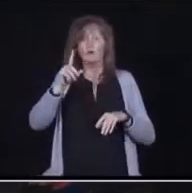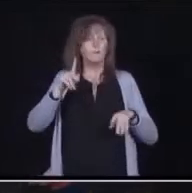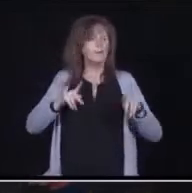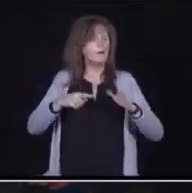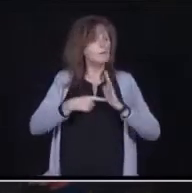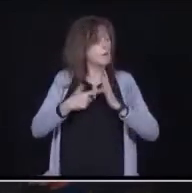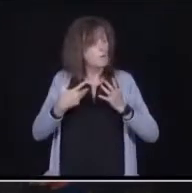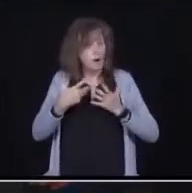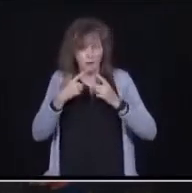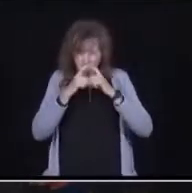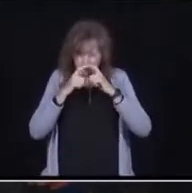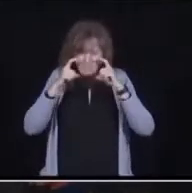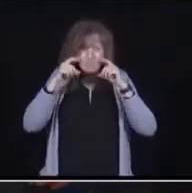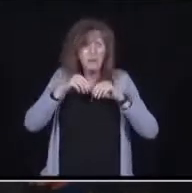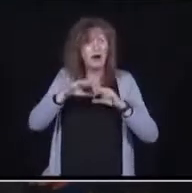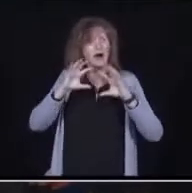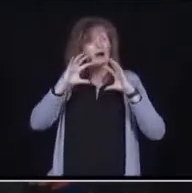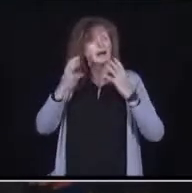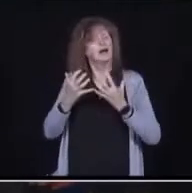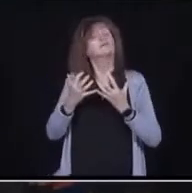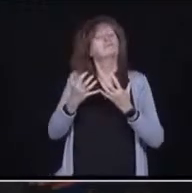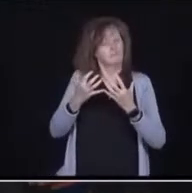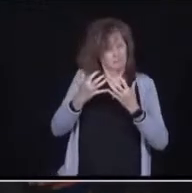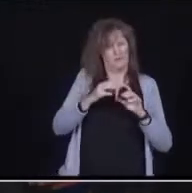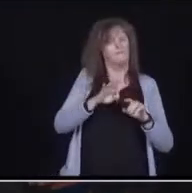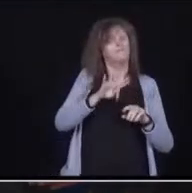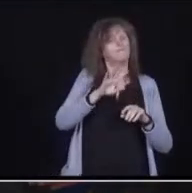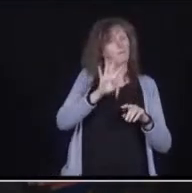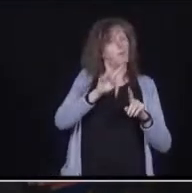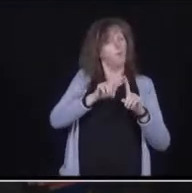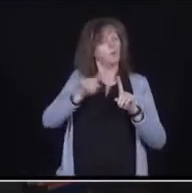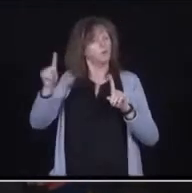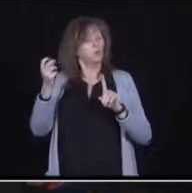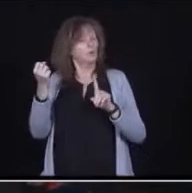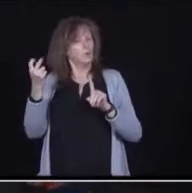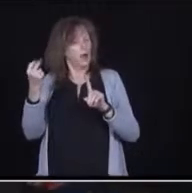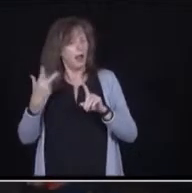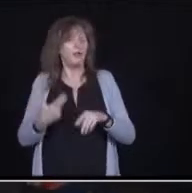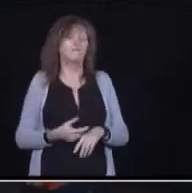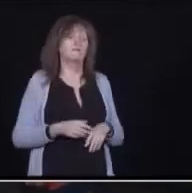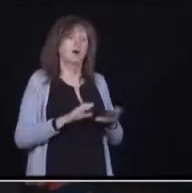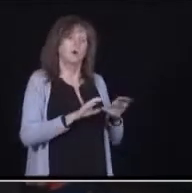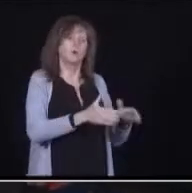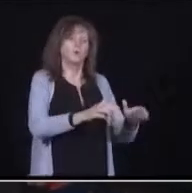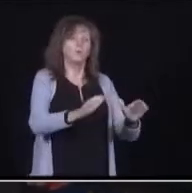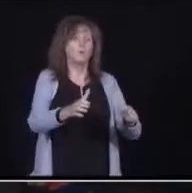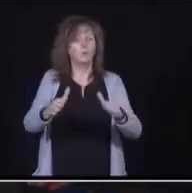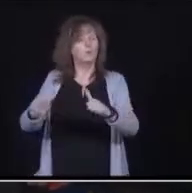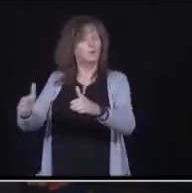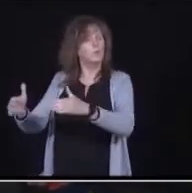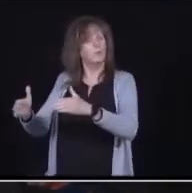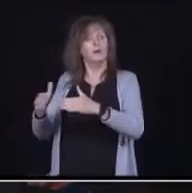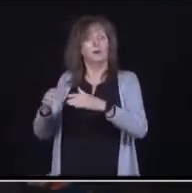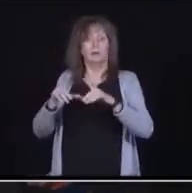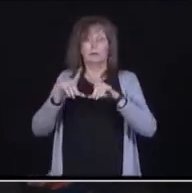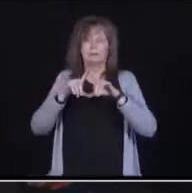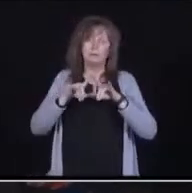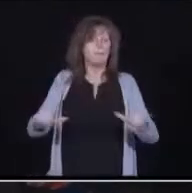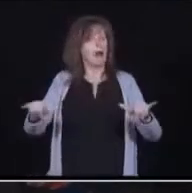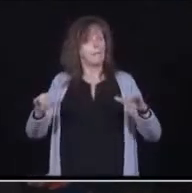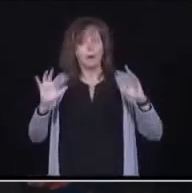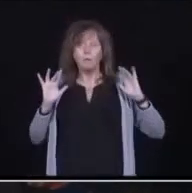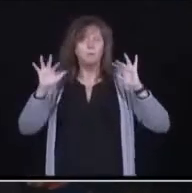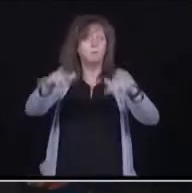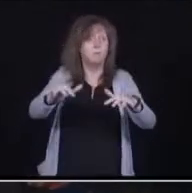grades 4 to 12. We've placed our students in cohorts, staggered re-entry to our schools. We provided clear markings in school to